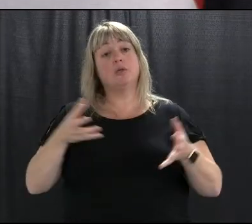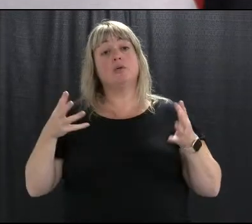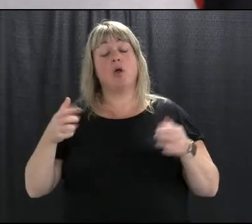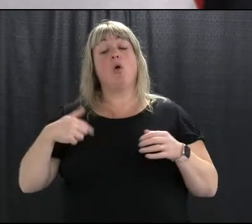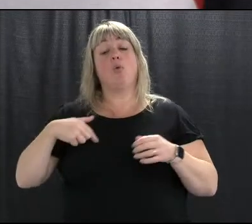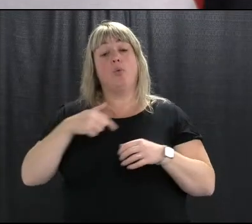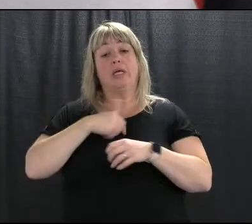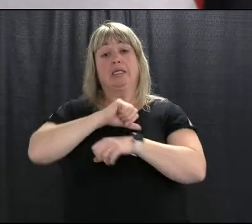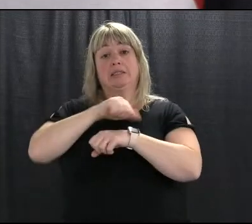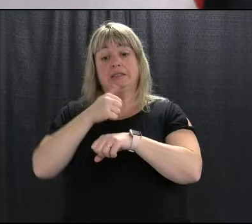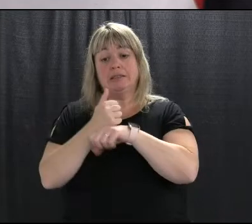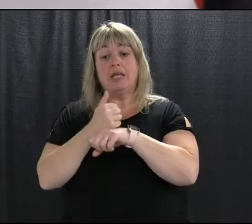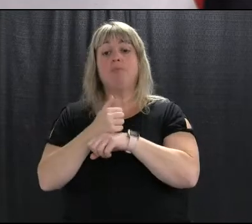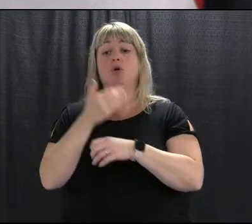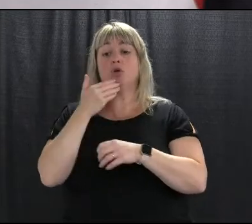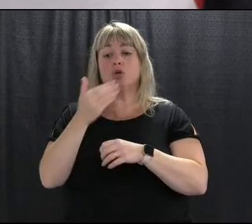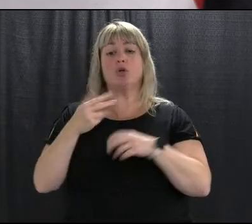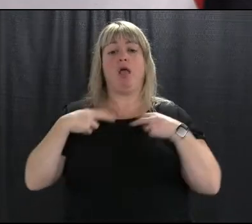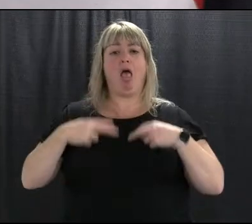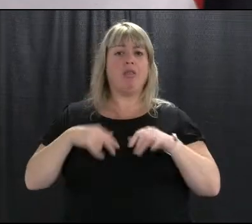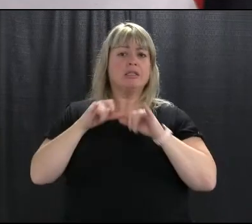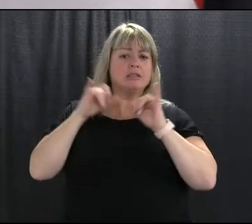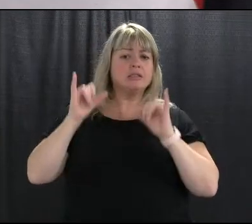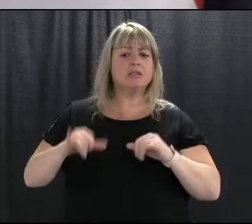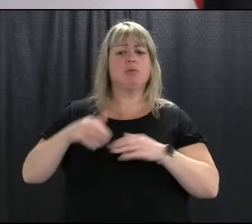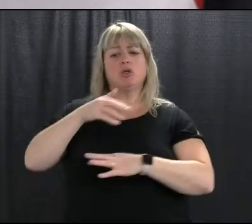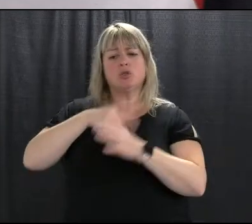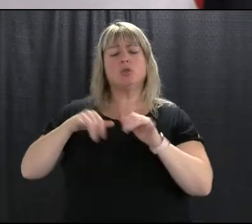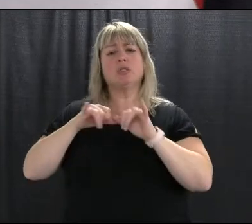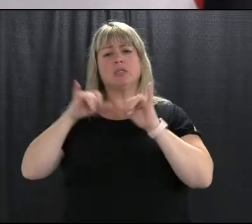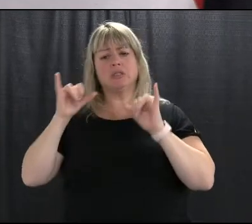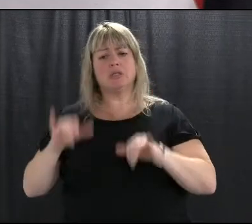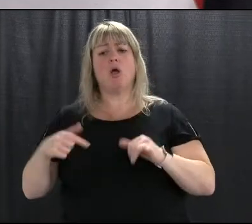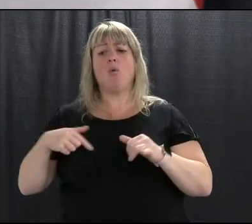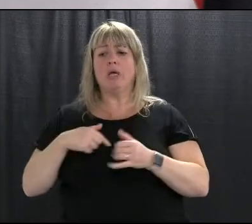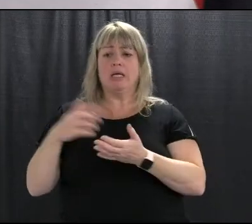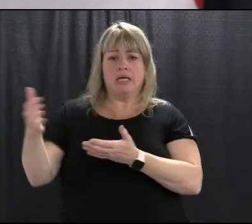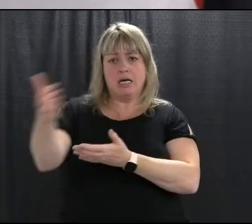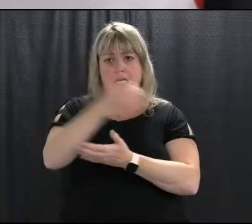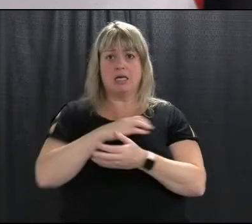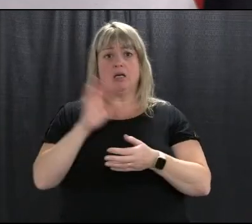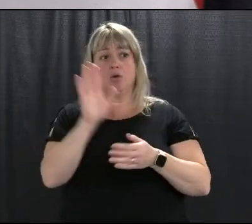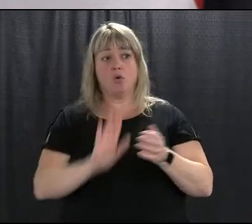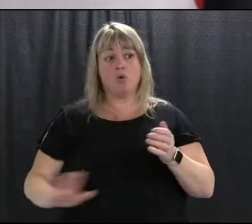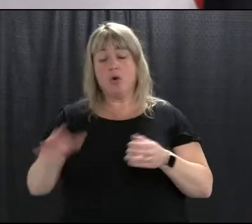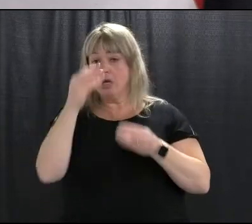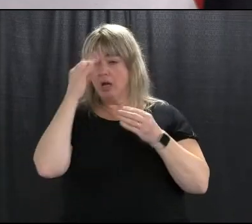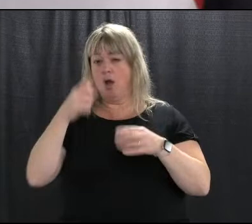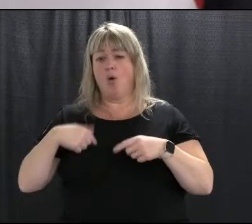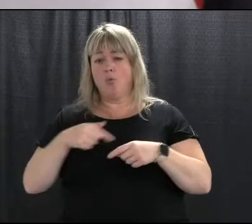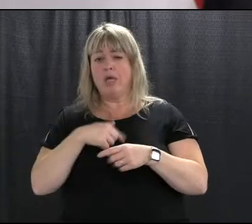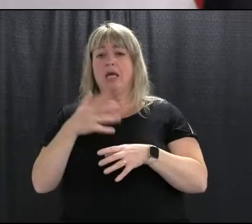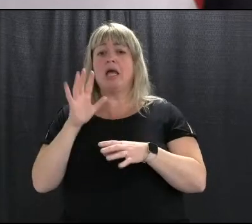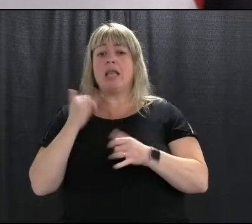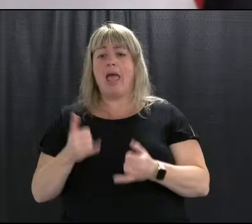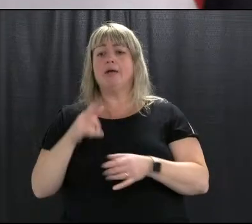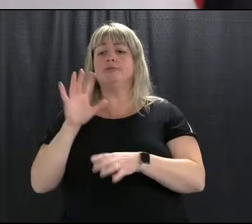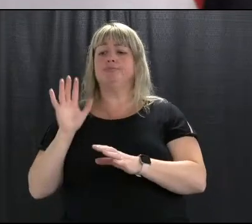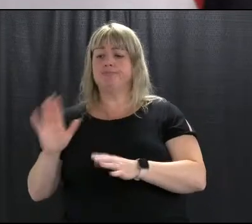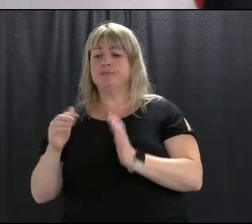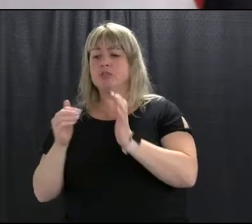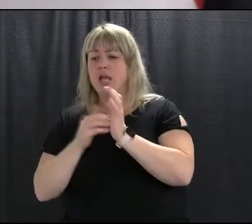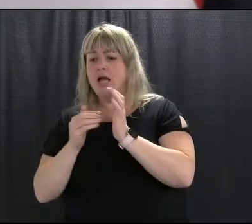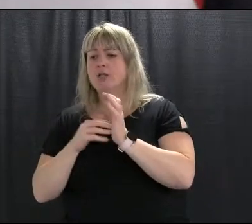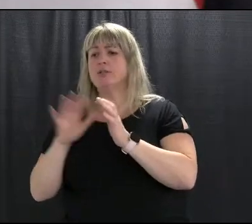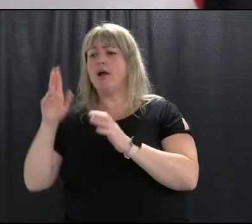in developing a learning, health and social system, which is what this is all about, using data to change actual practice into best